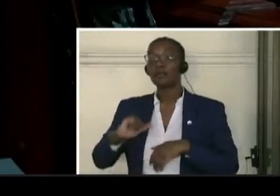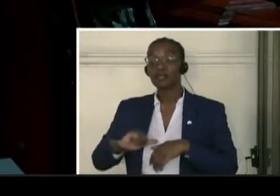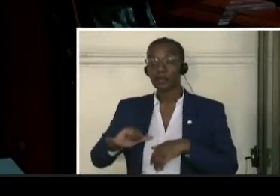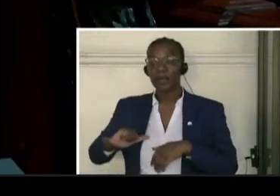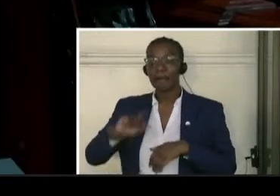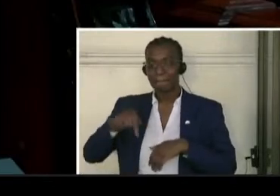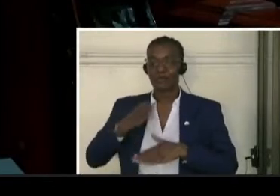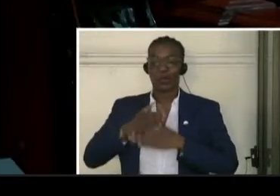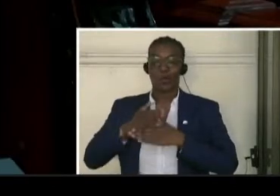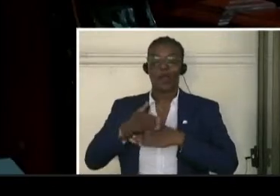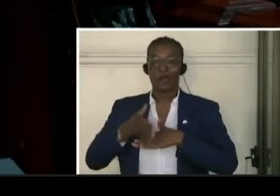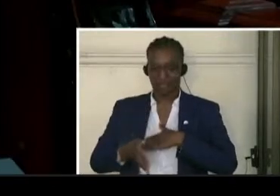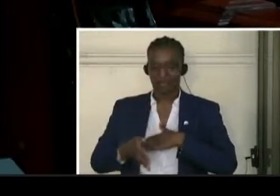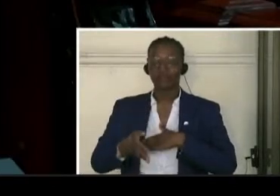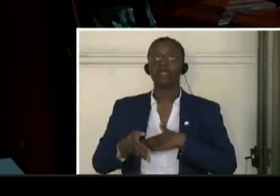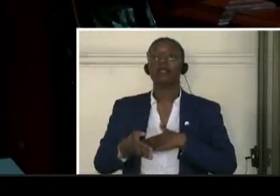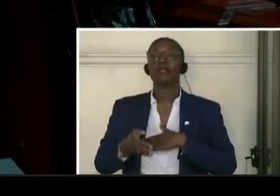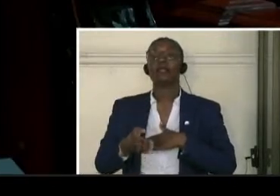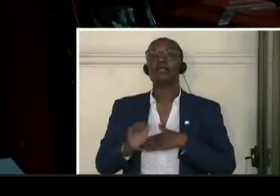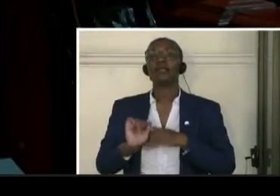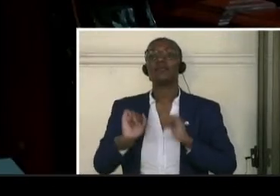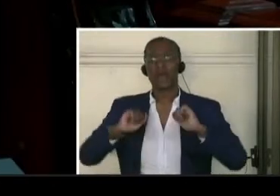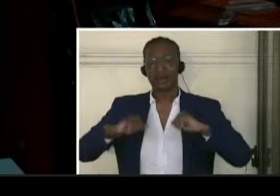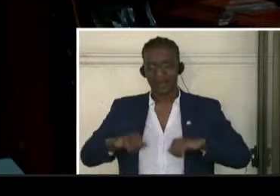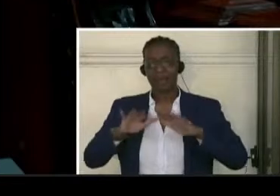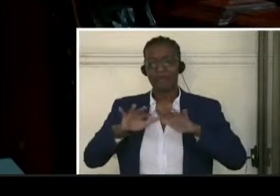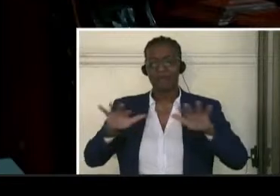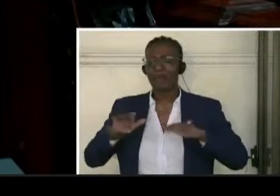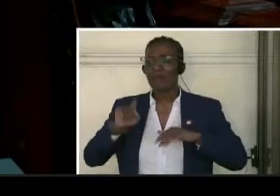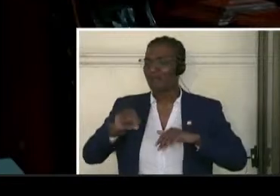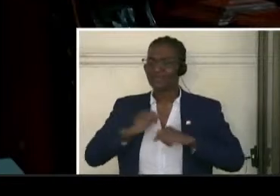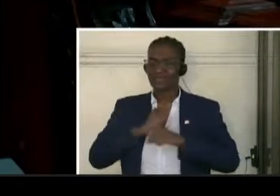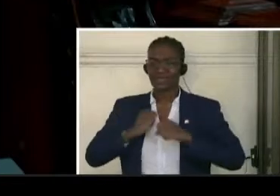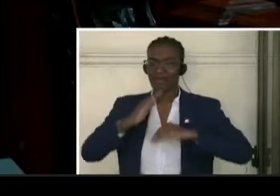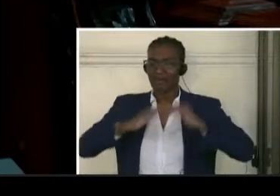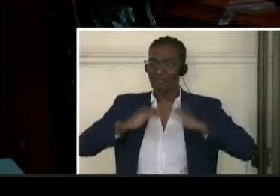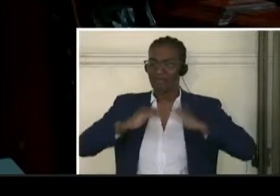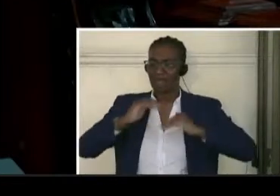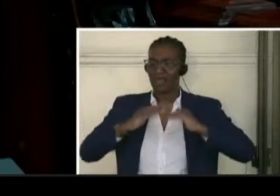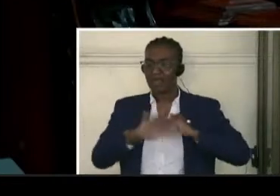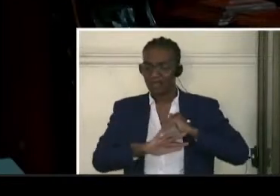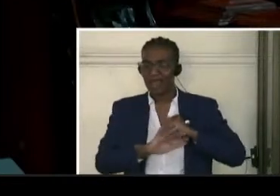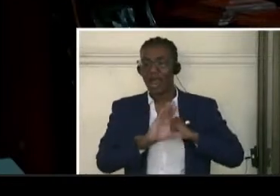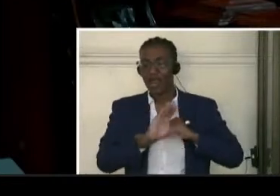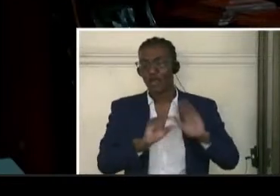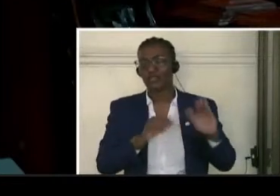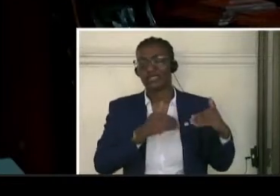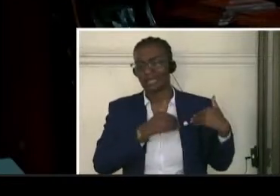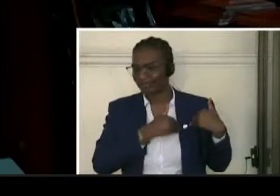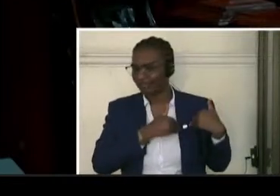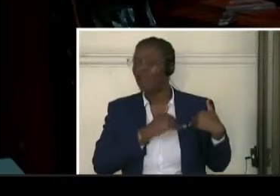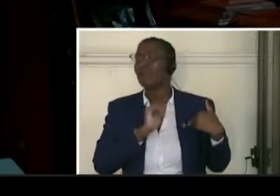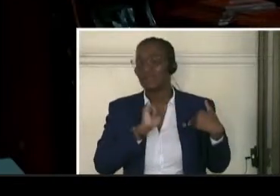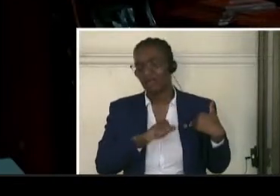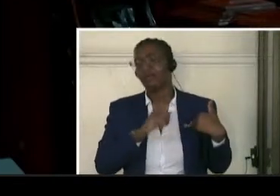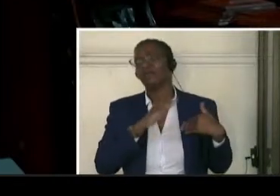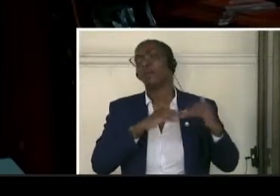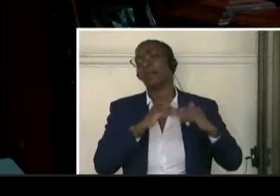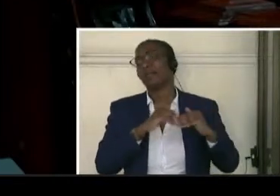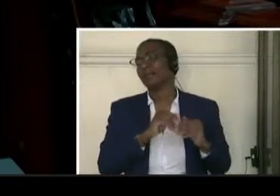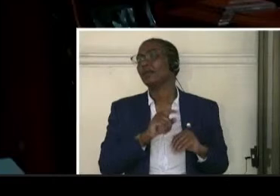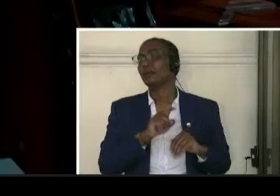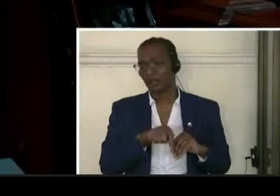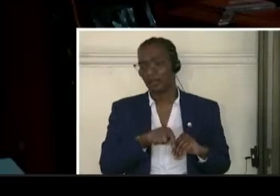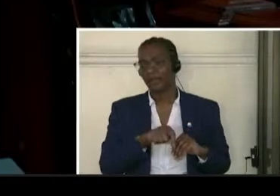to work on that as well. We agree that people must not build in areas that are not suitable for building.